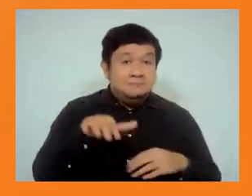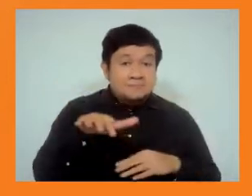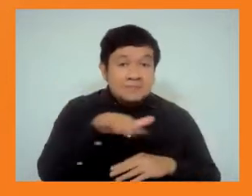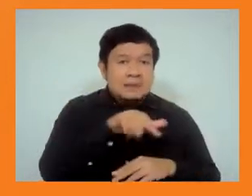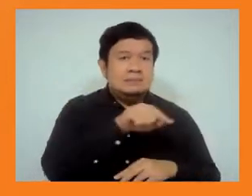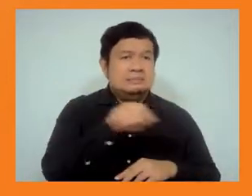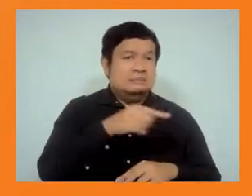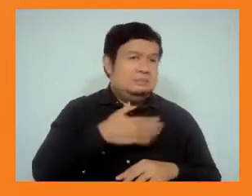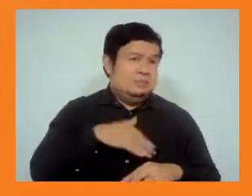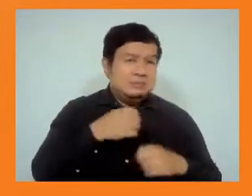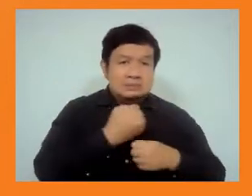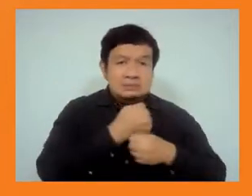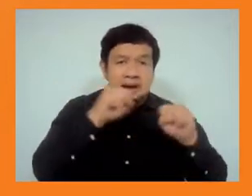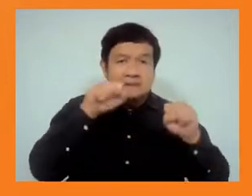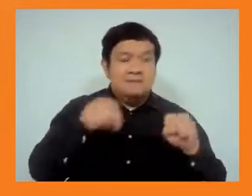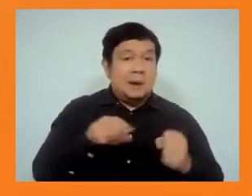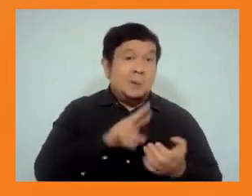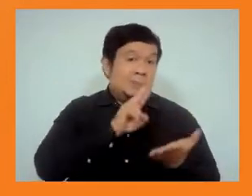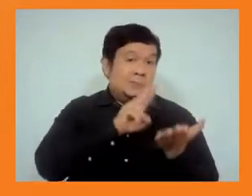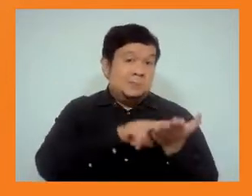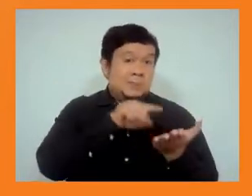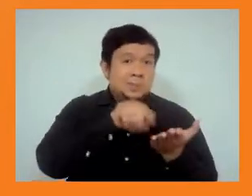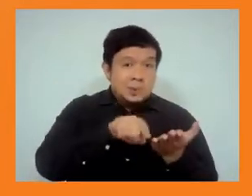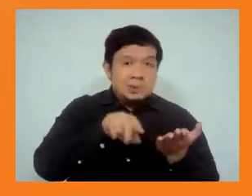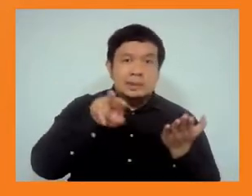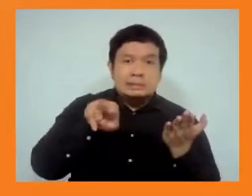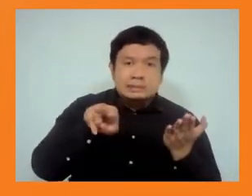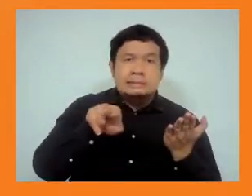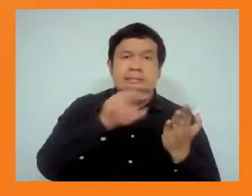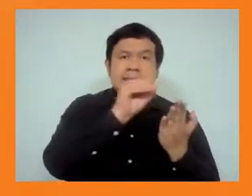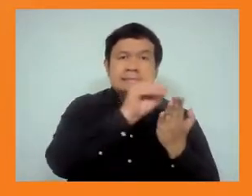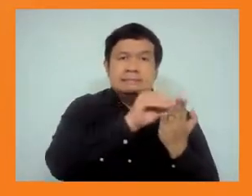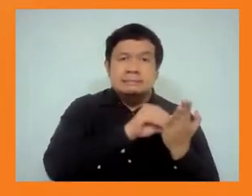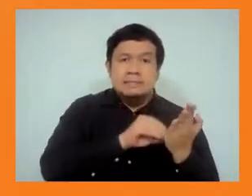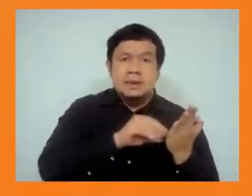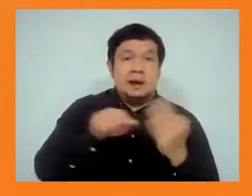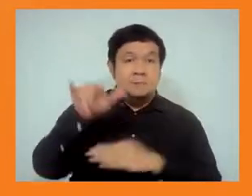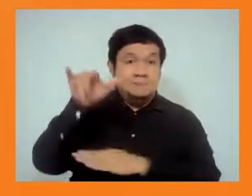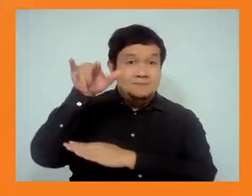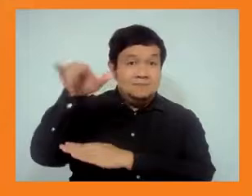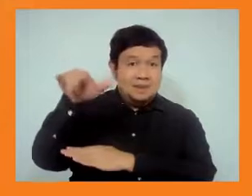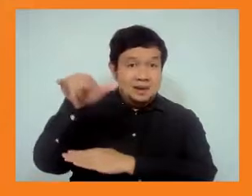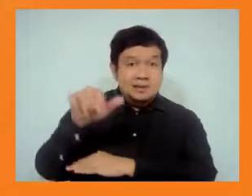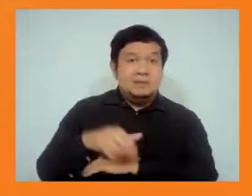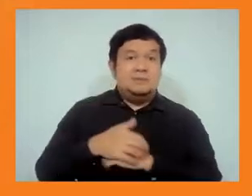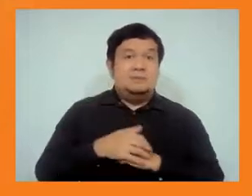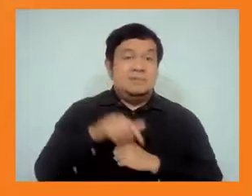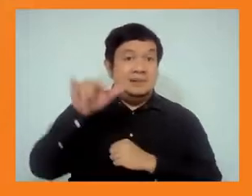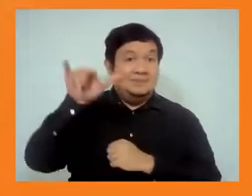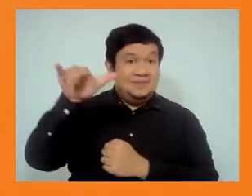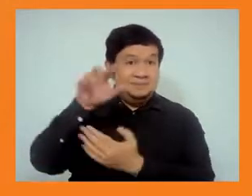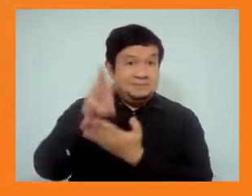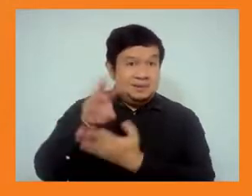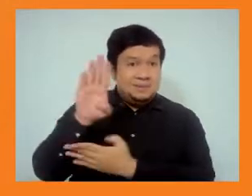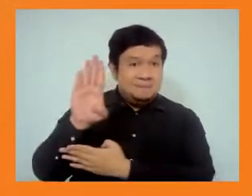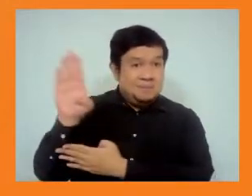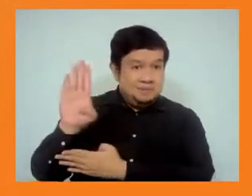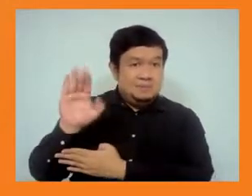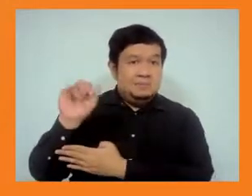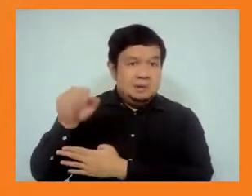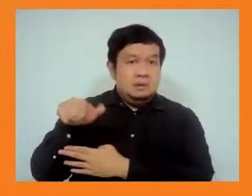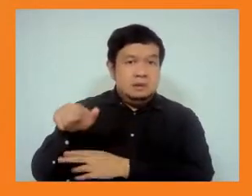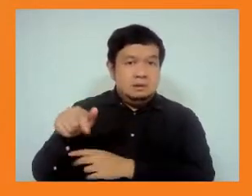a poisonous manhole, a sewer, under the Kolkata Environment Improvement Investment Program,